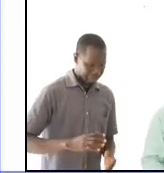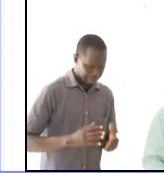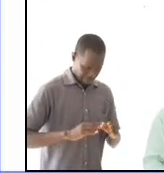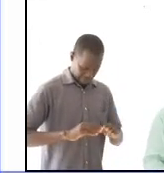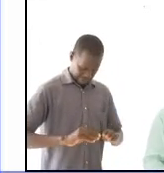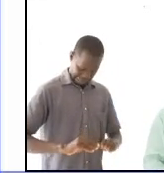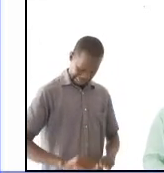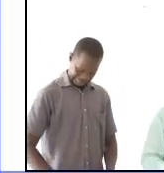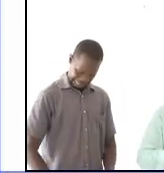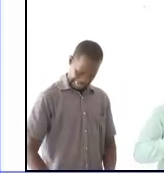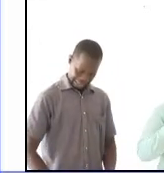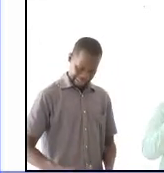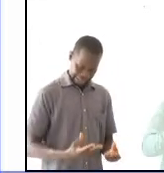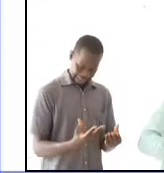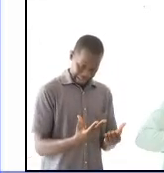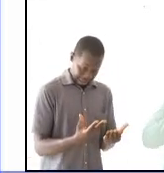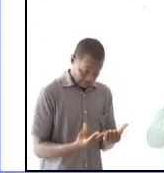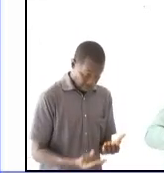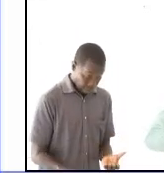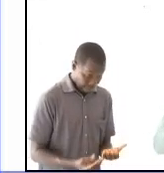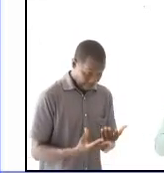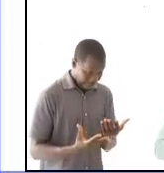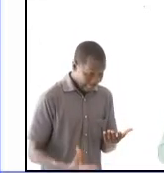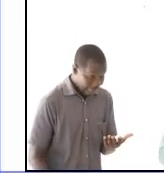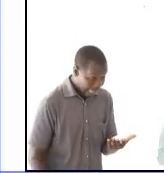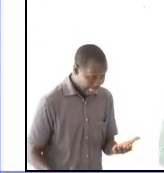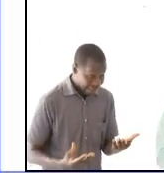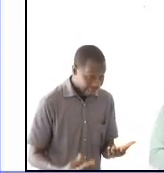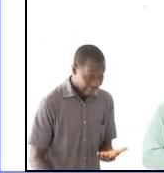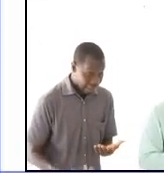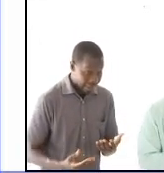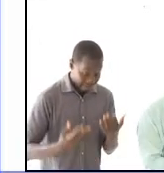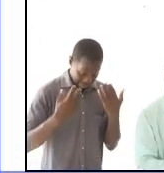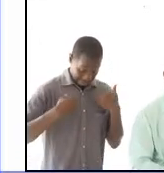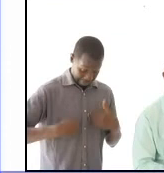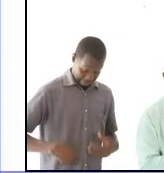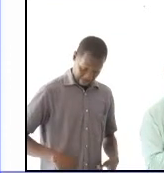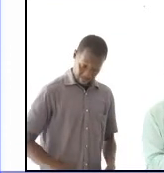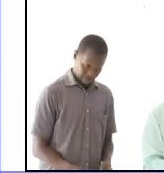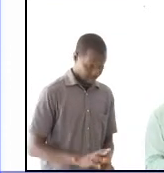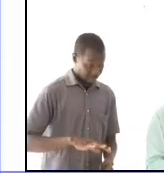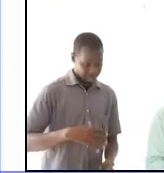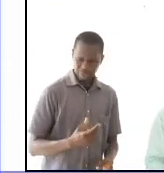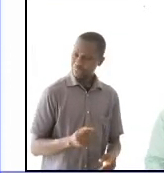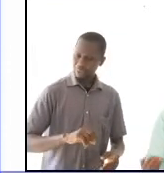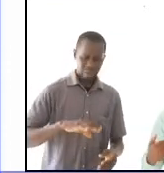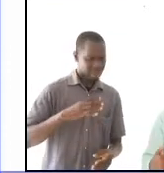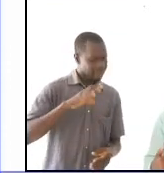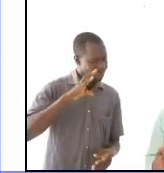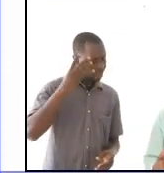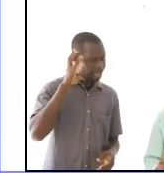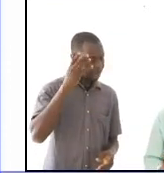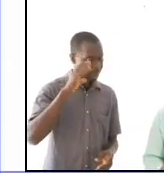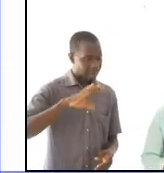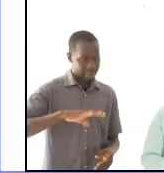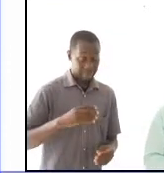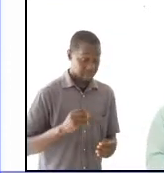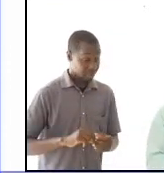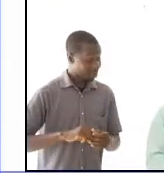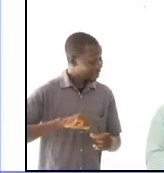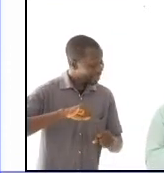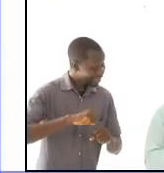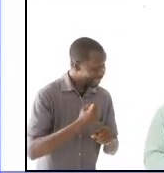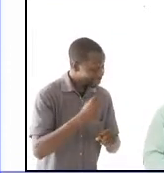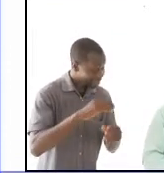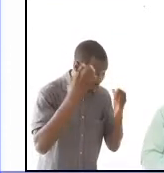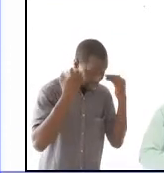less poisonous. Because if poisons travel through the body, they are going to, wherever they pass, they will be damaging. But once they get to the kidney